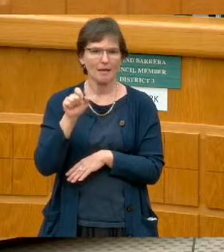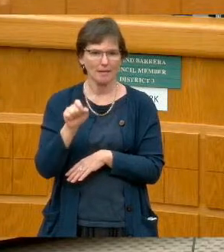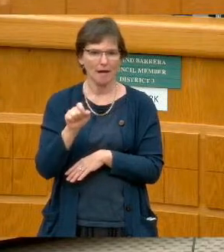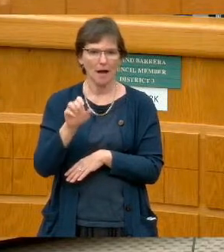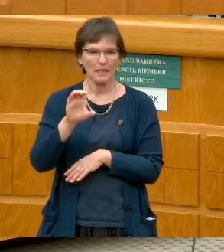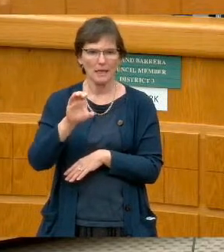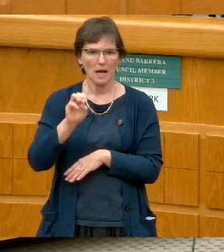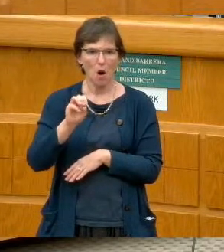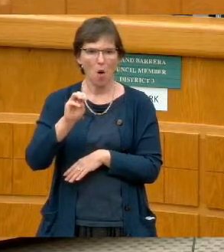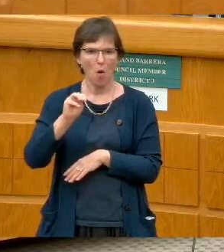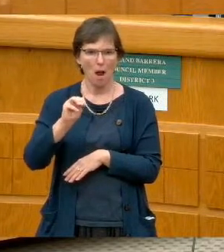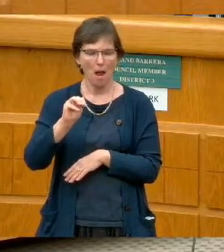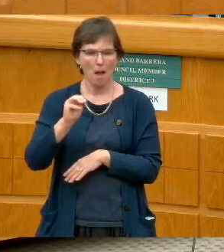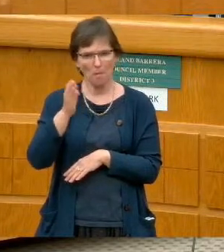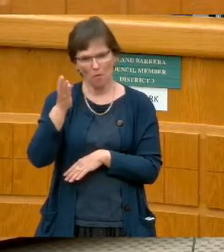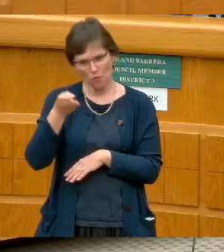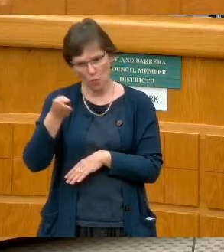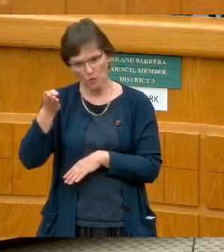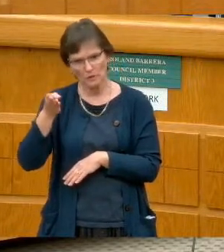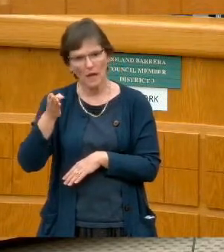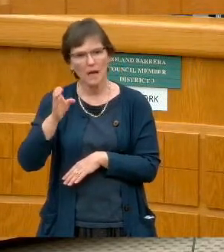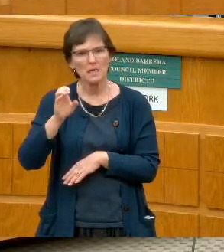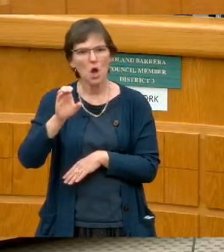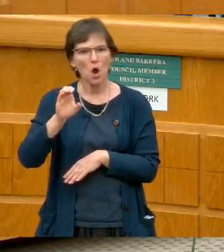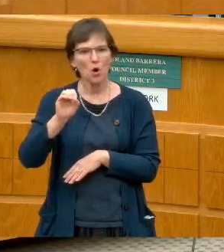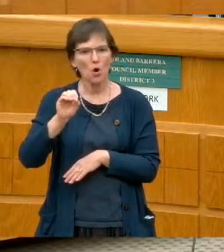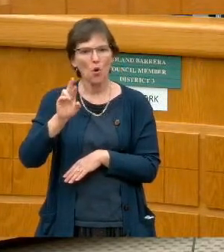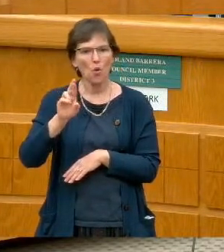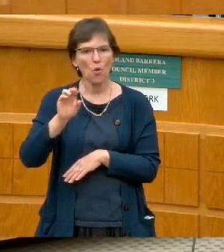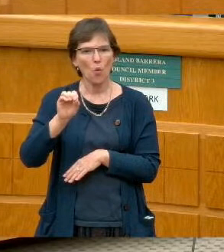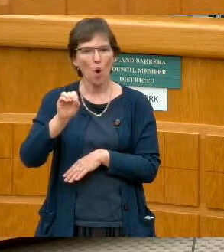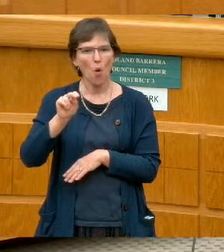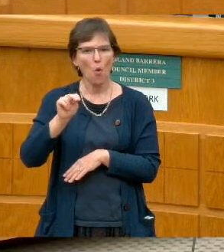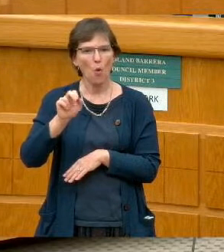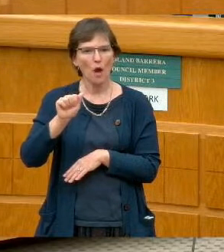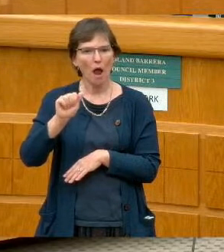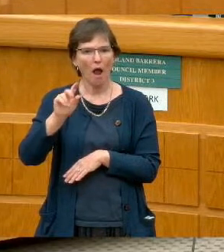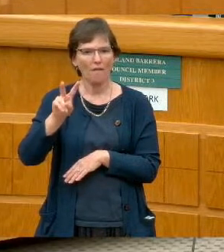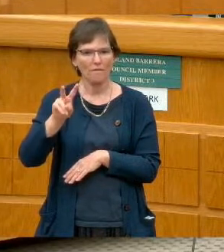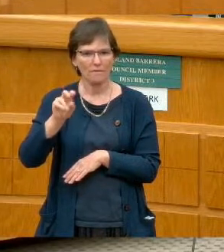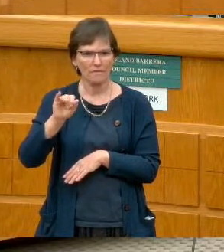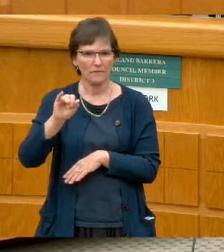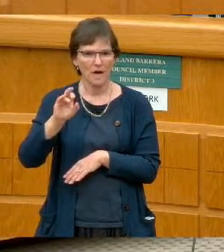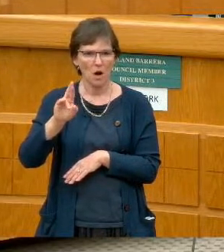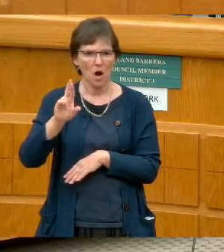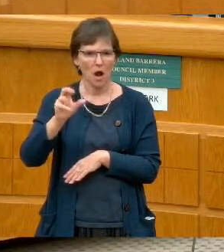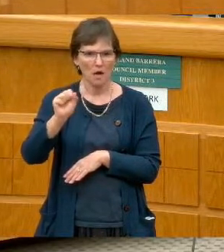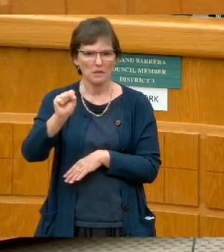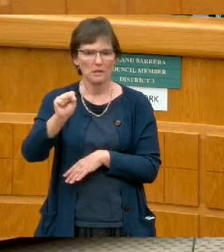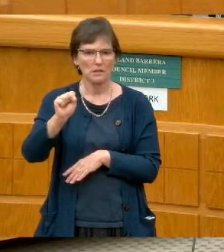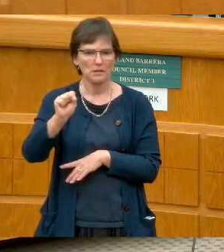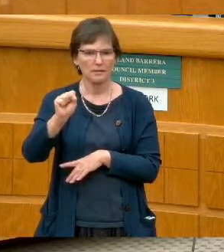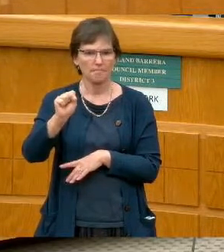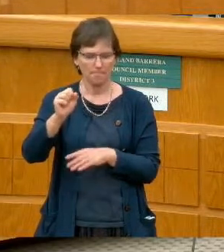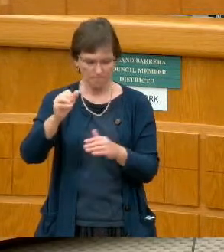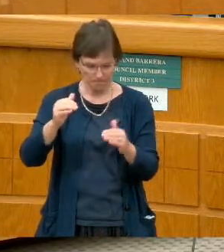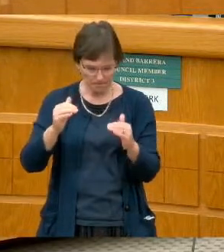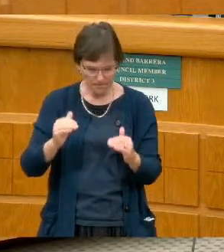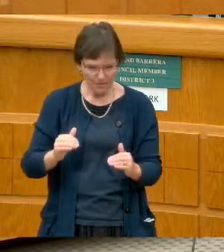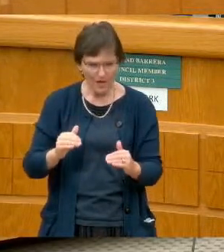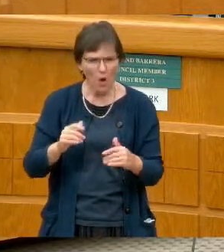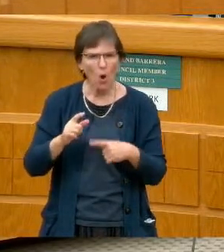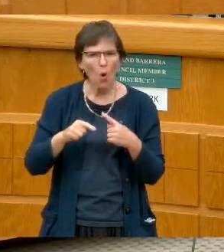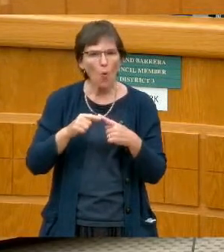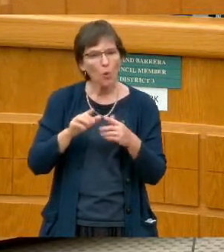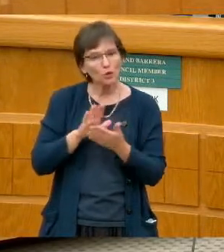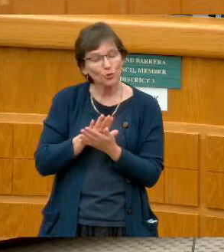www.cctexas.com/coronavirus. As we move towards reopening the schools face-to-face, our focus is mainly on how we can safely return